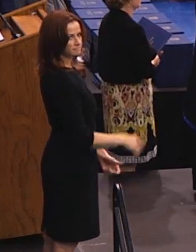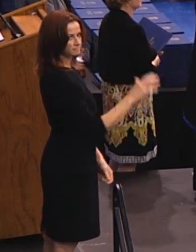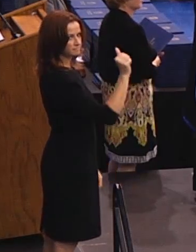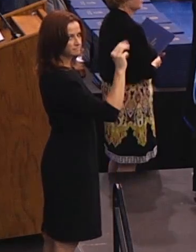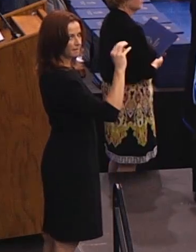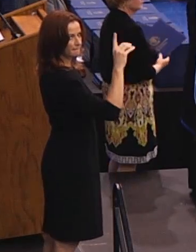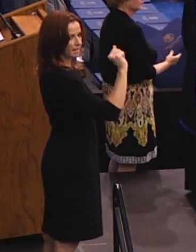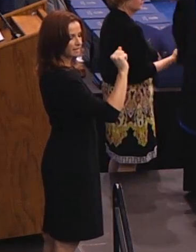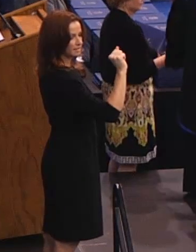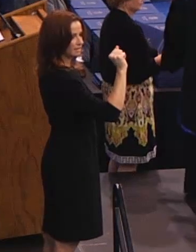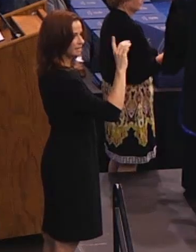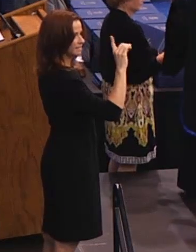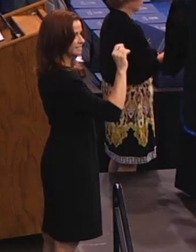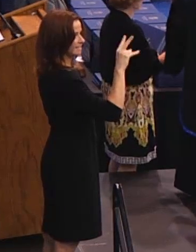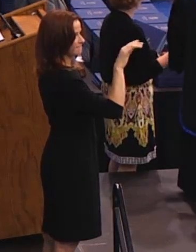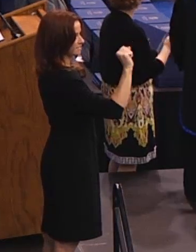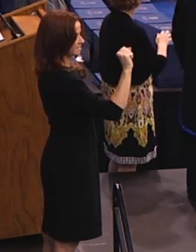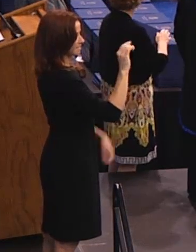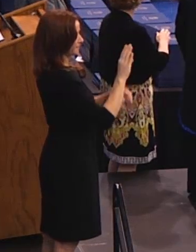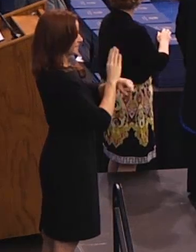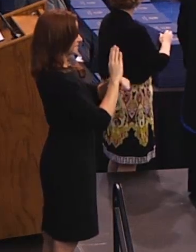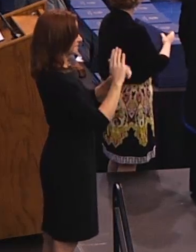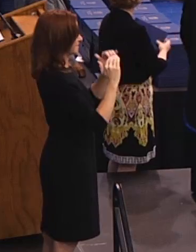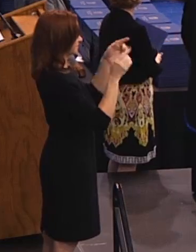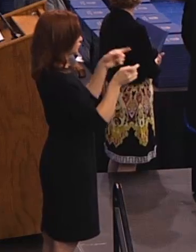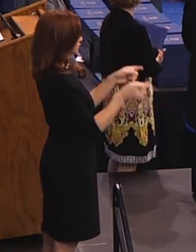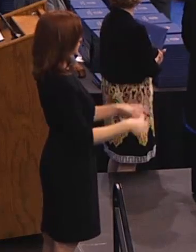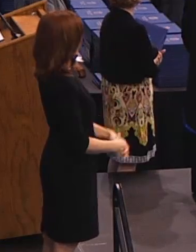Amanda Kyle Davis, Business Administration.